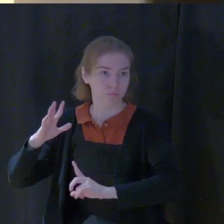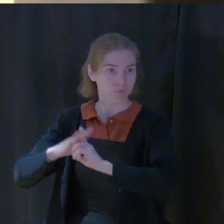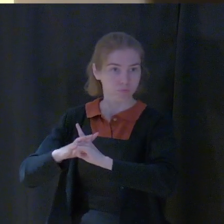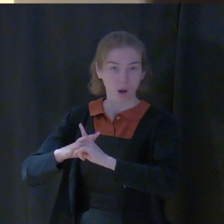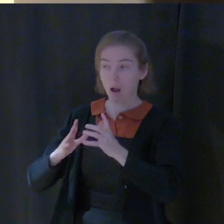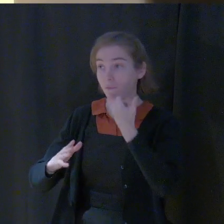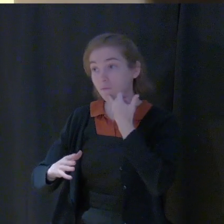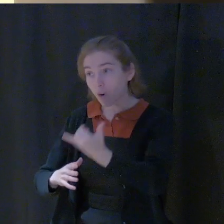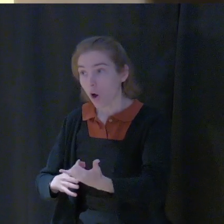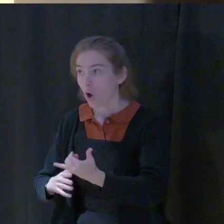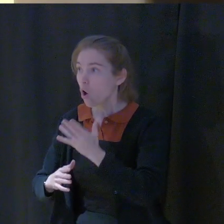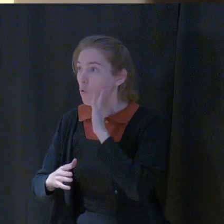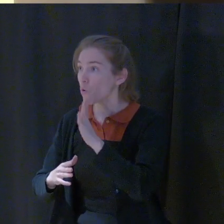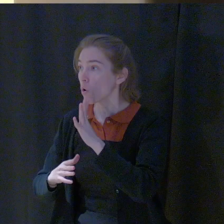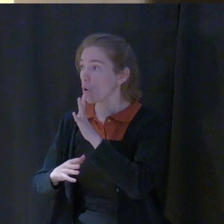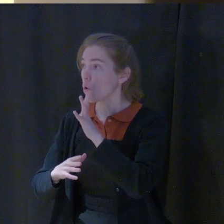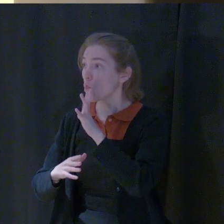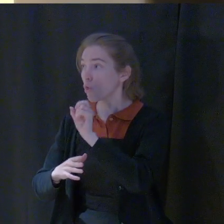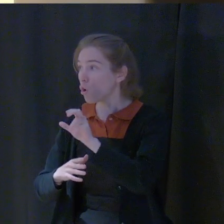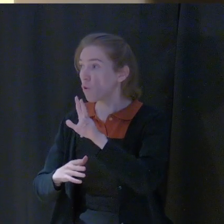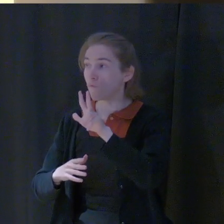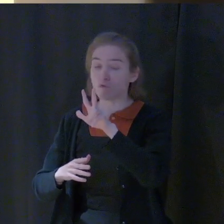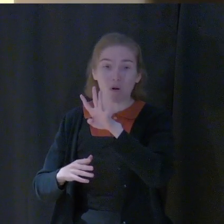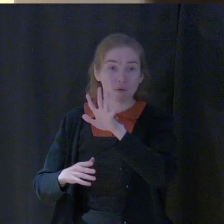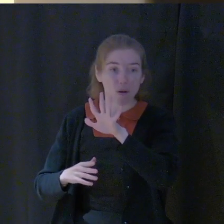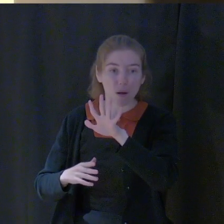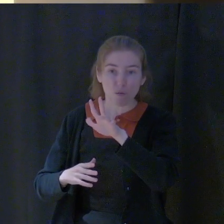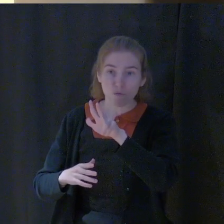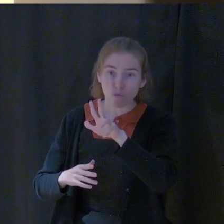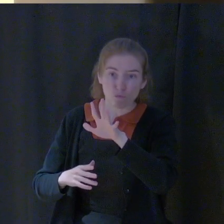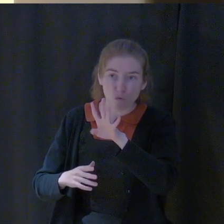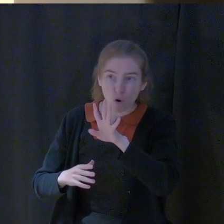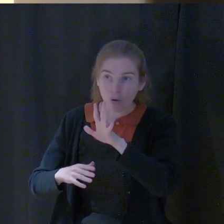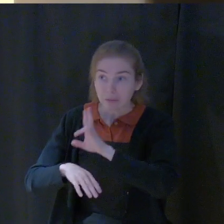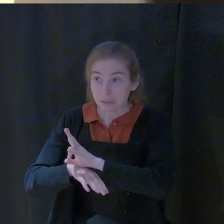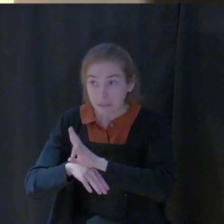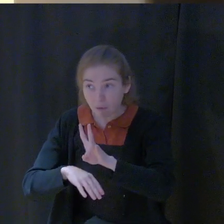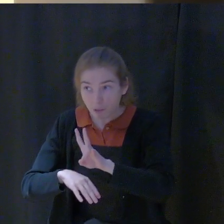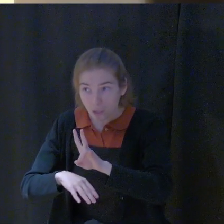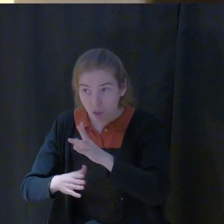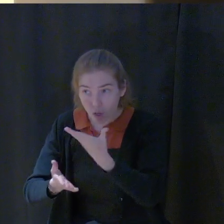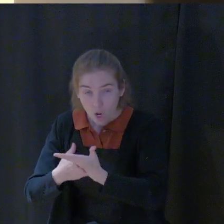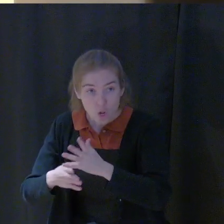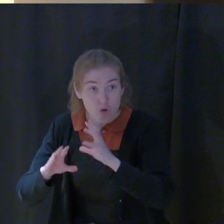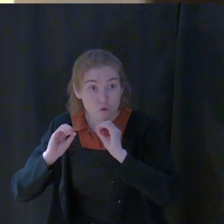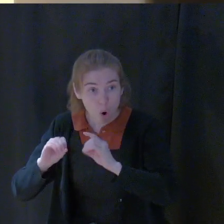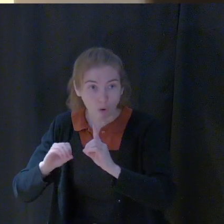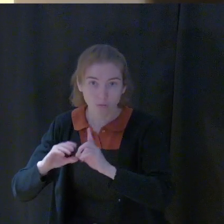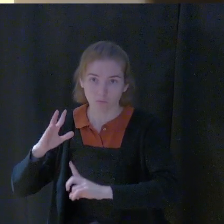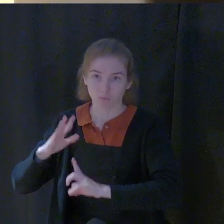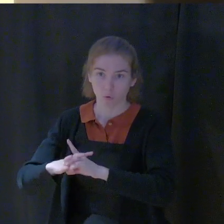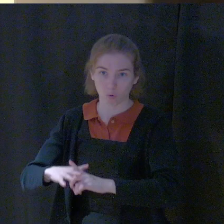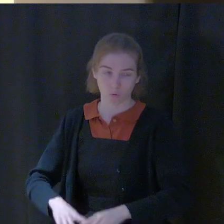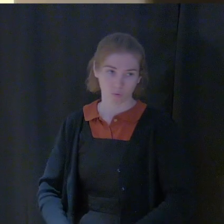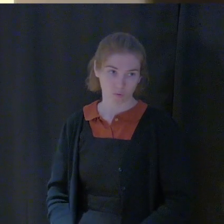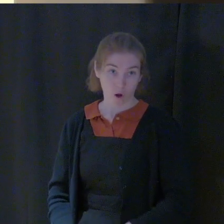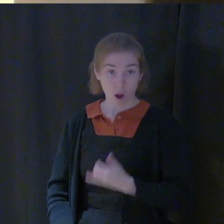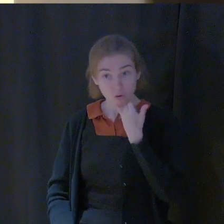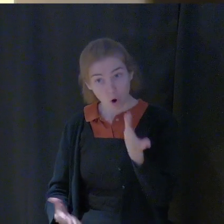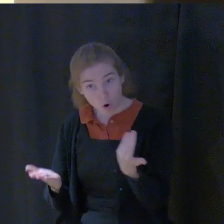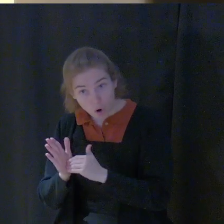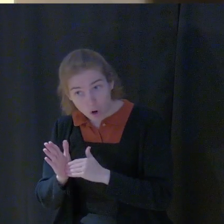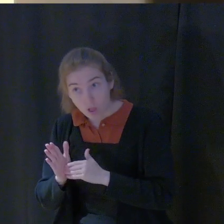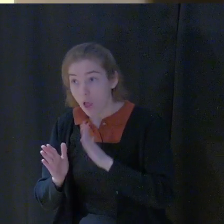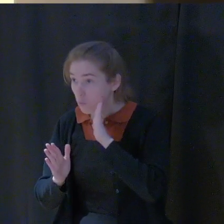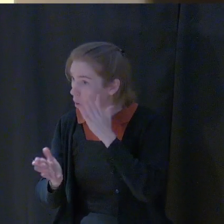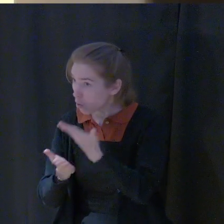finally called, they said, oh, they're gonna be there in 30 or 45 minutes. 7 o'clock came, no one showed up. I called again, oh,